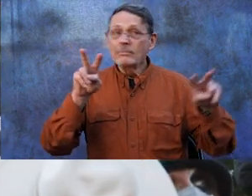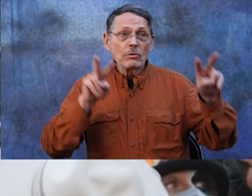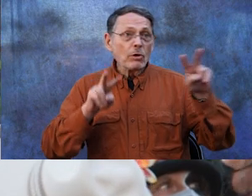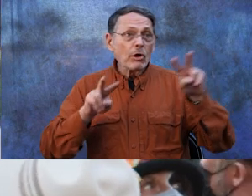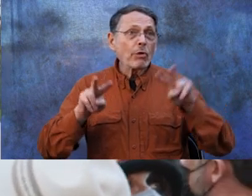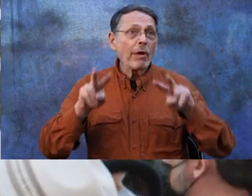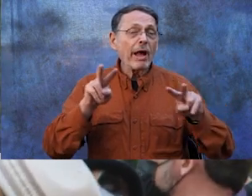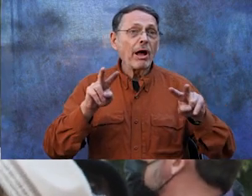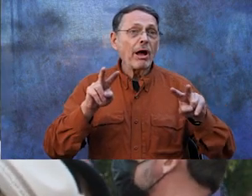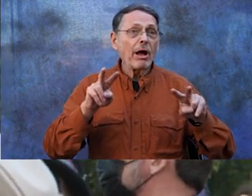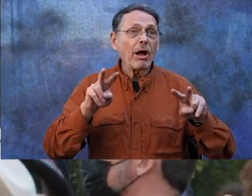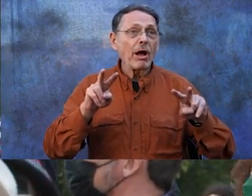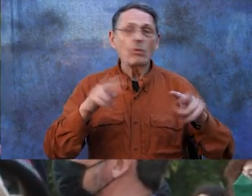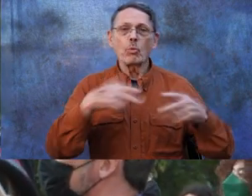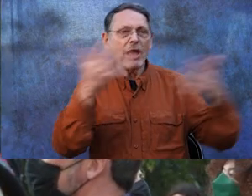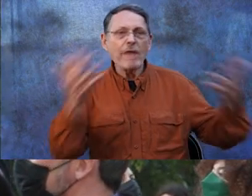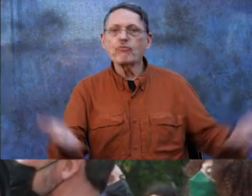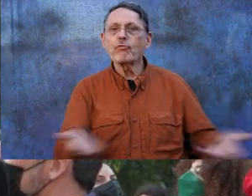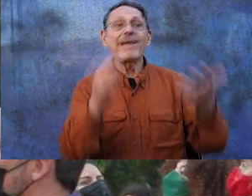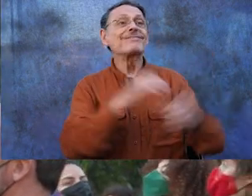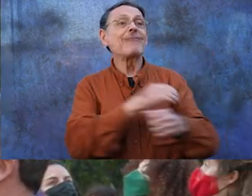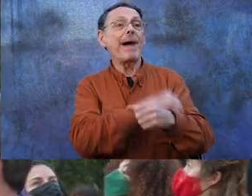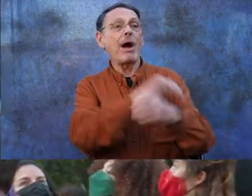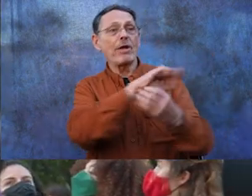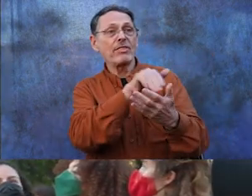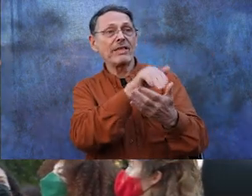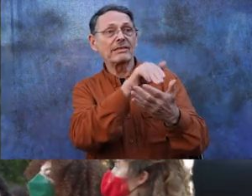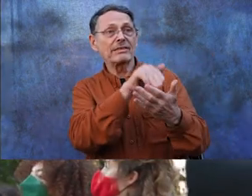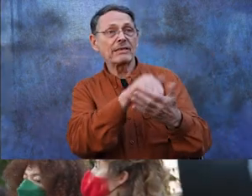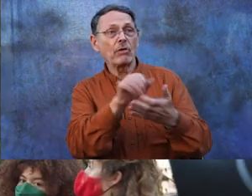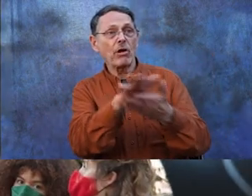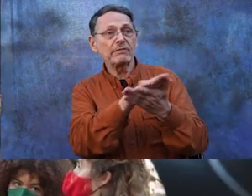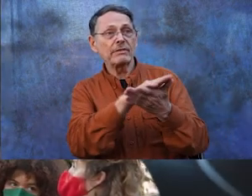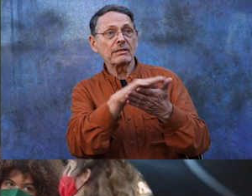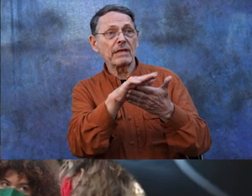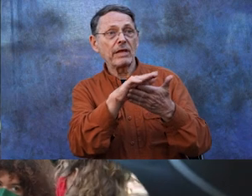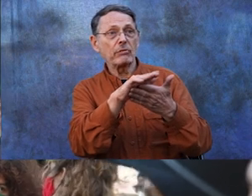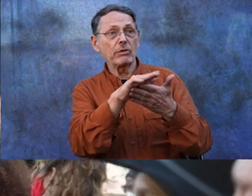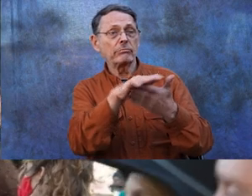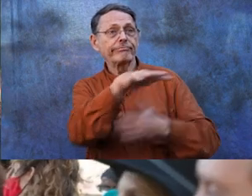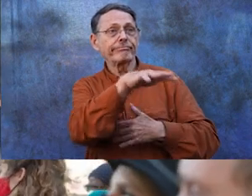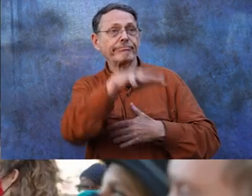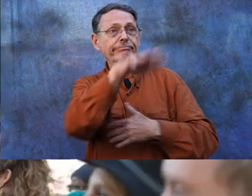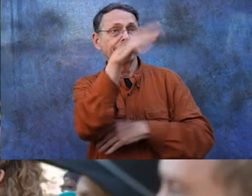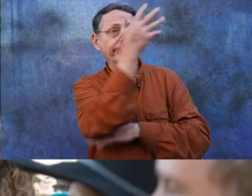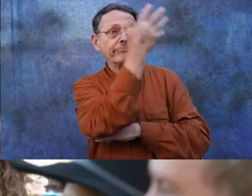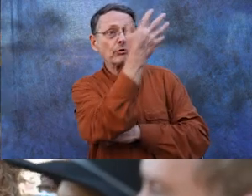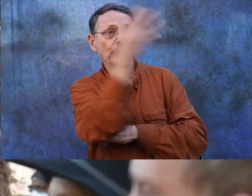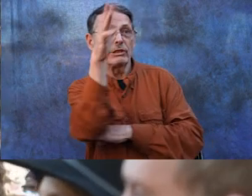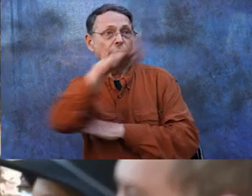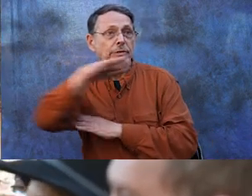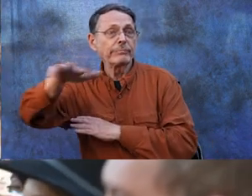Look around. We have raised this power in the center of this sacred grove, in the center of this sacred oak tree.